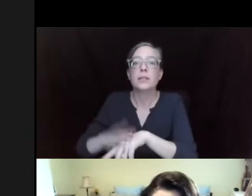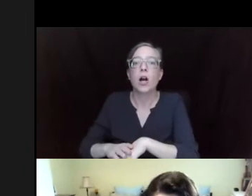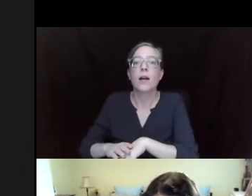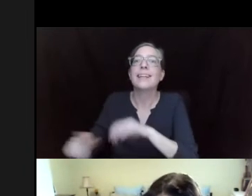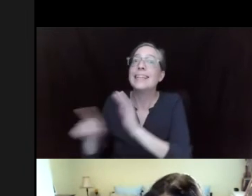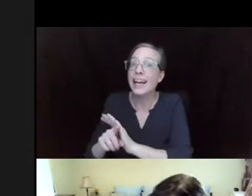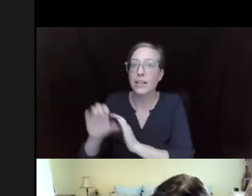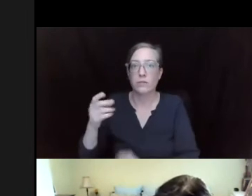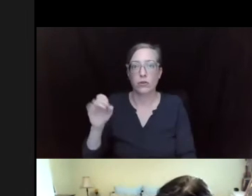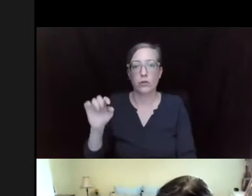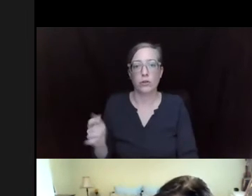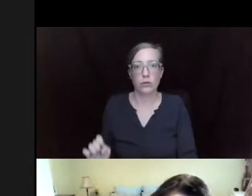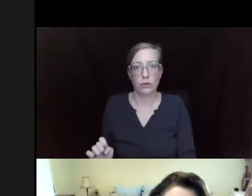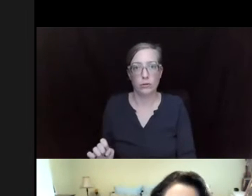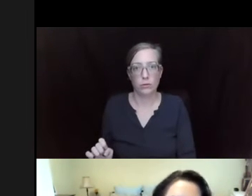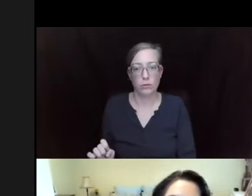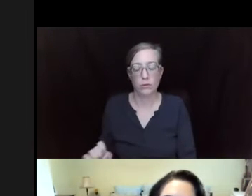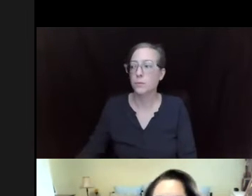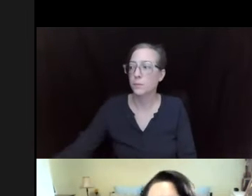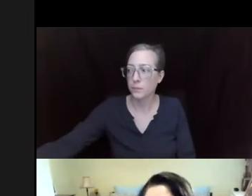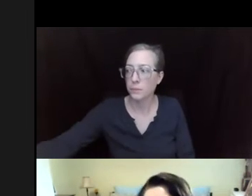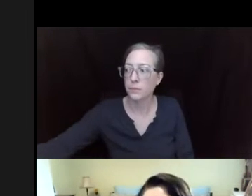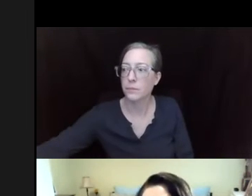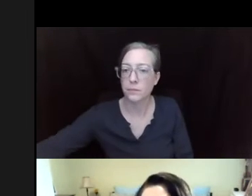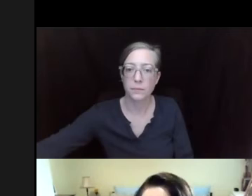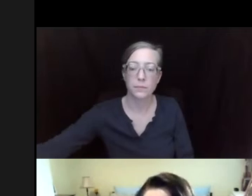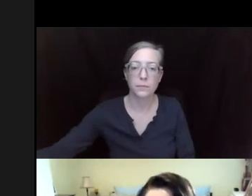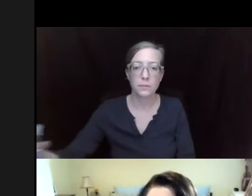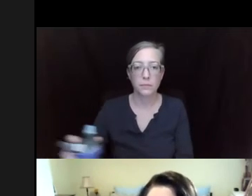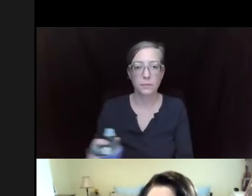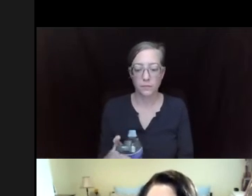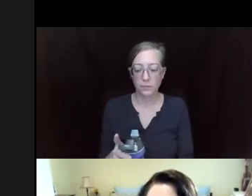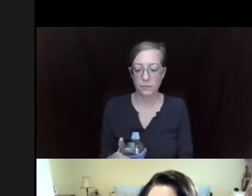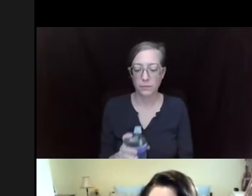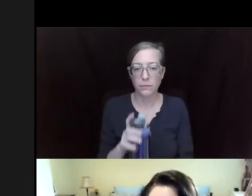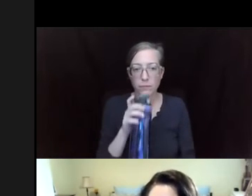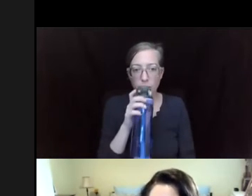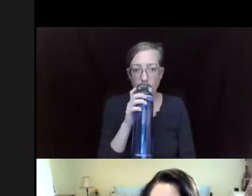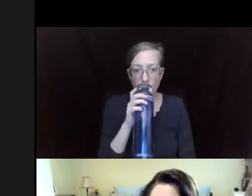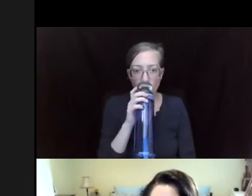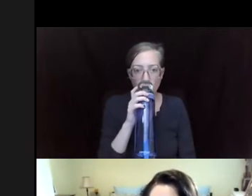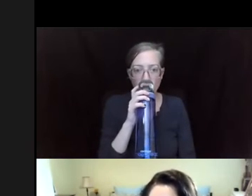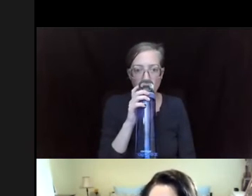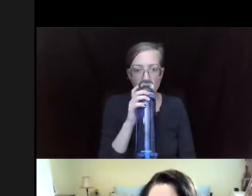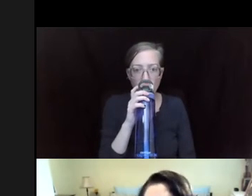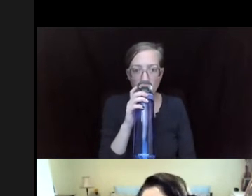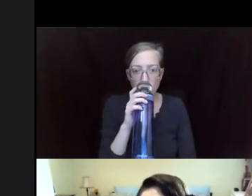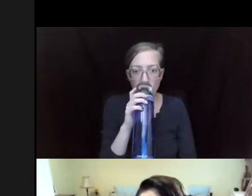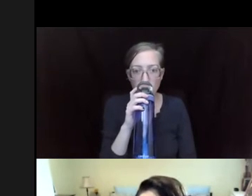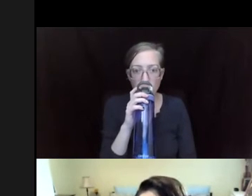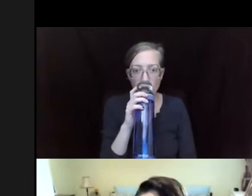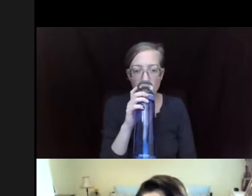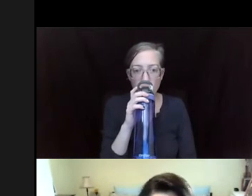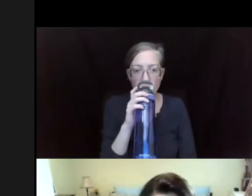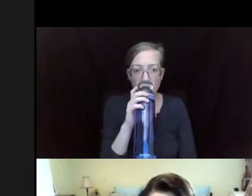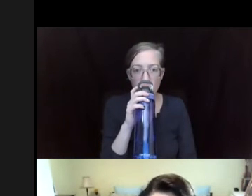main dependence. Now, when we came up with the concept of electrokinetic equilibrium condition, that